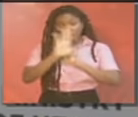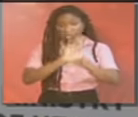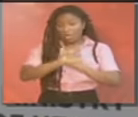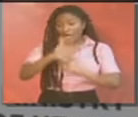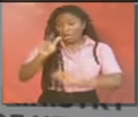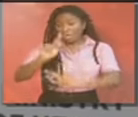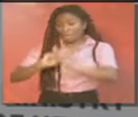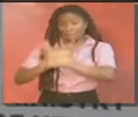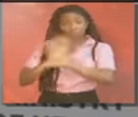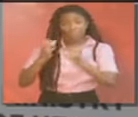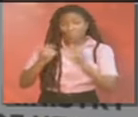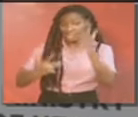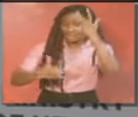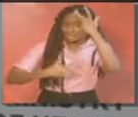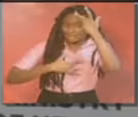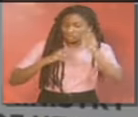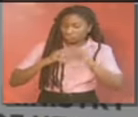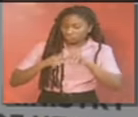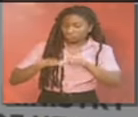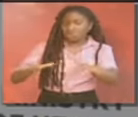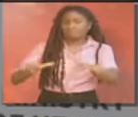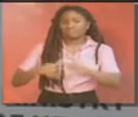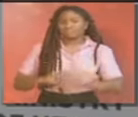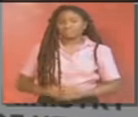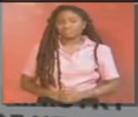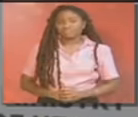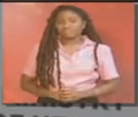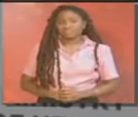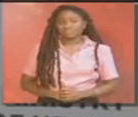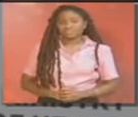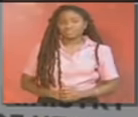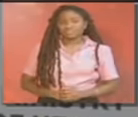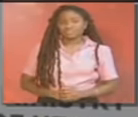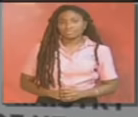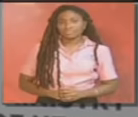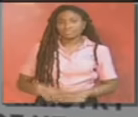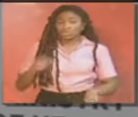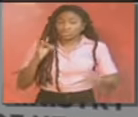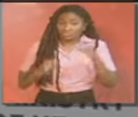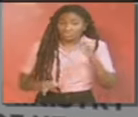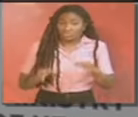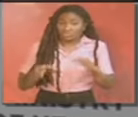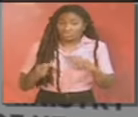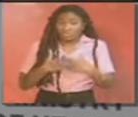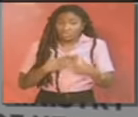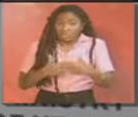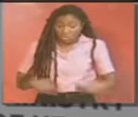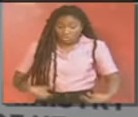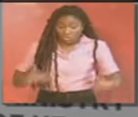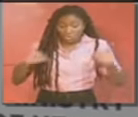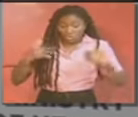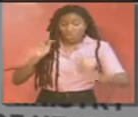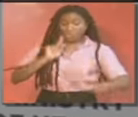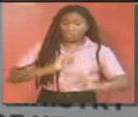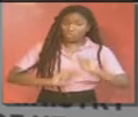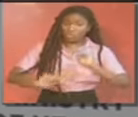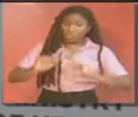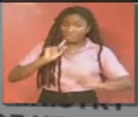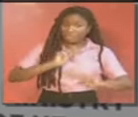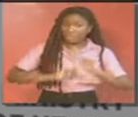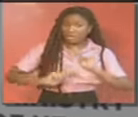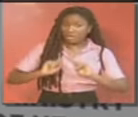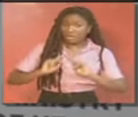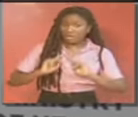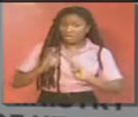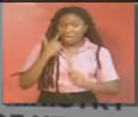becoming infected. Because even if, as we've pointed out, even if we, the younger population, may not